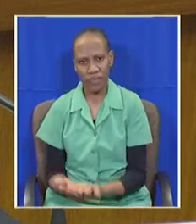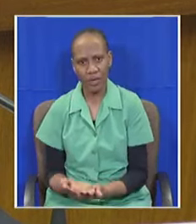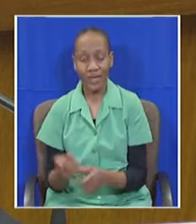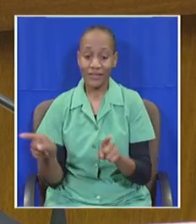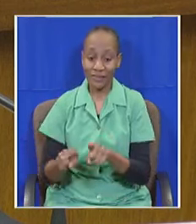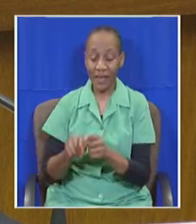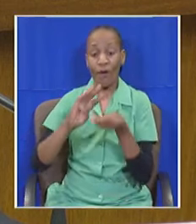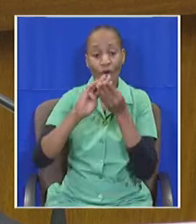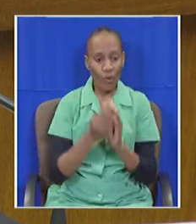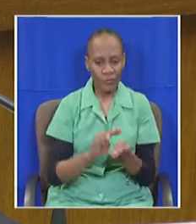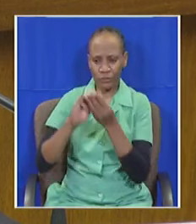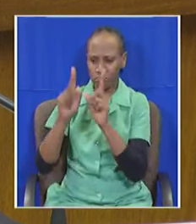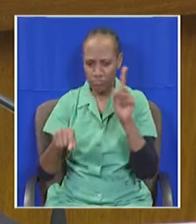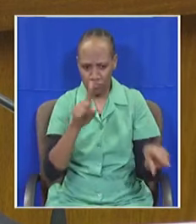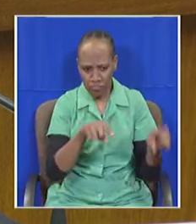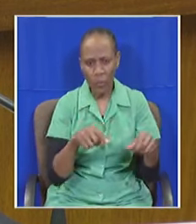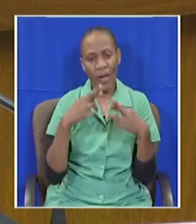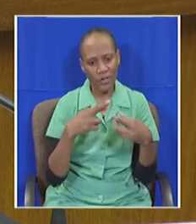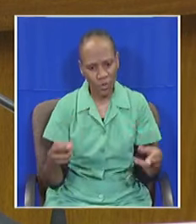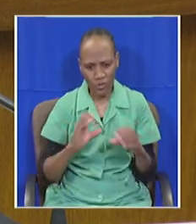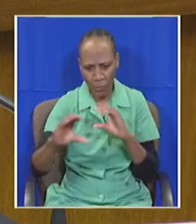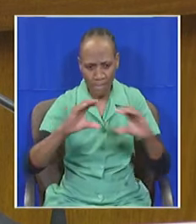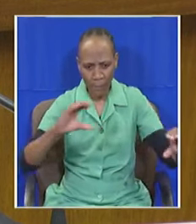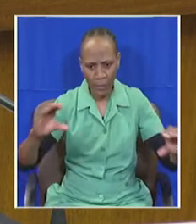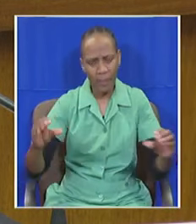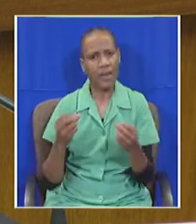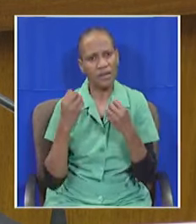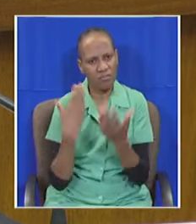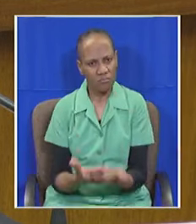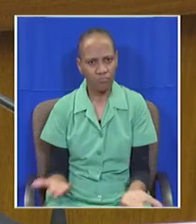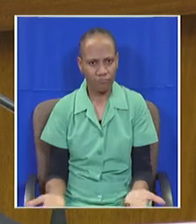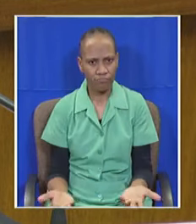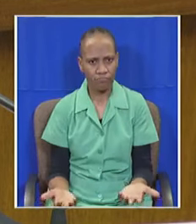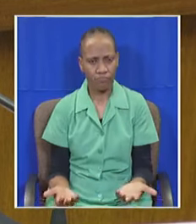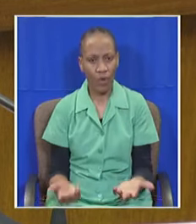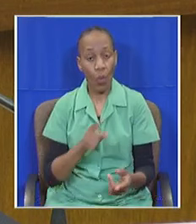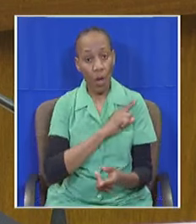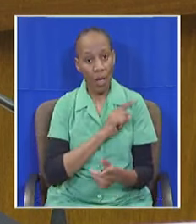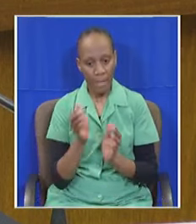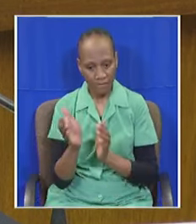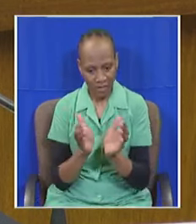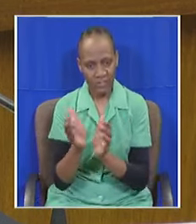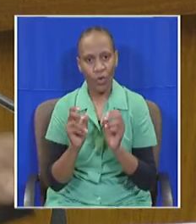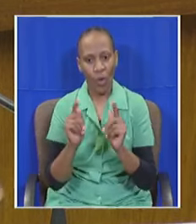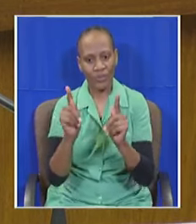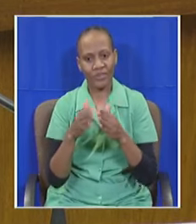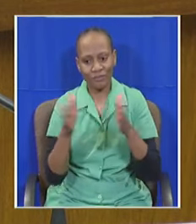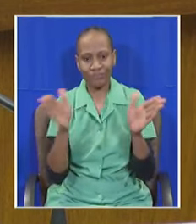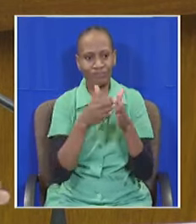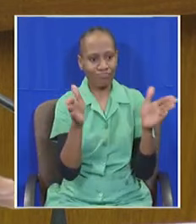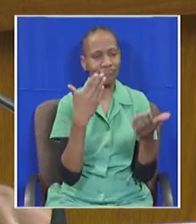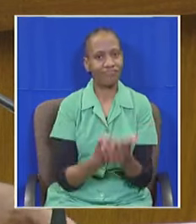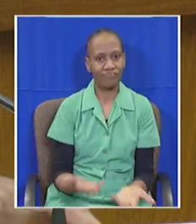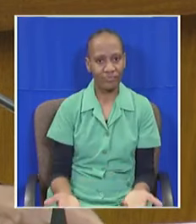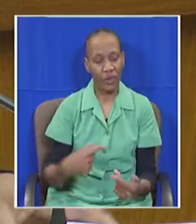freely, and sufficient resources must be made available to facilitate such opportunities.